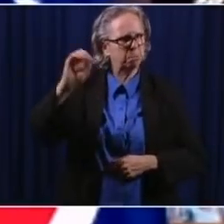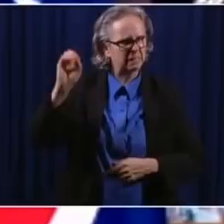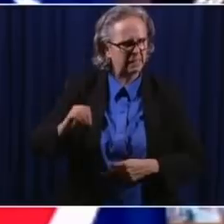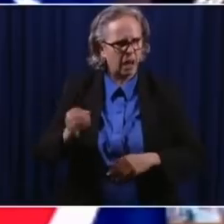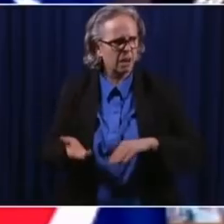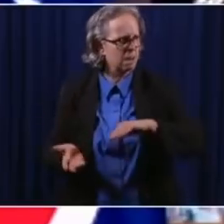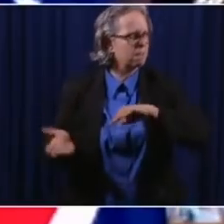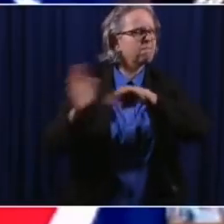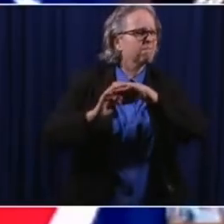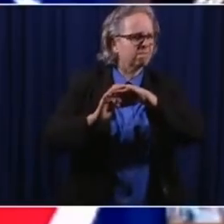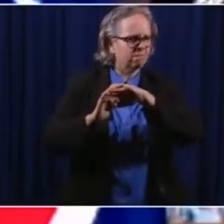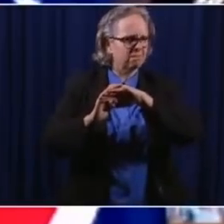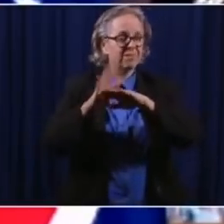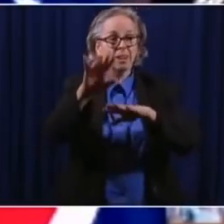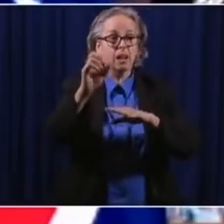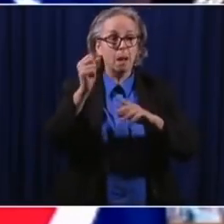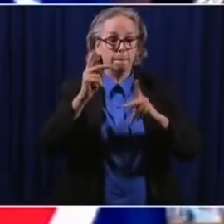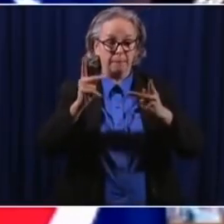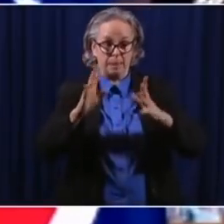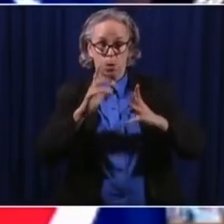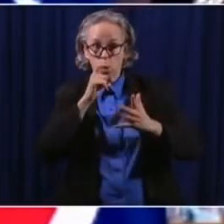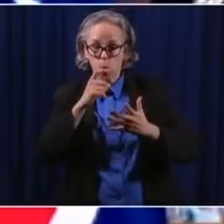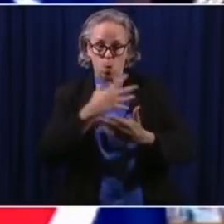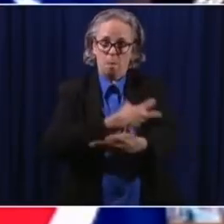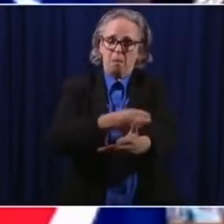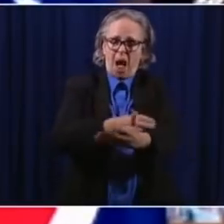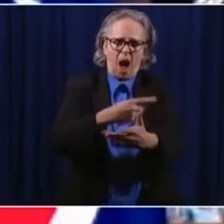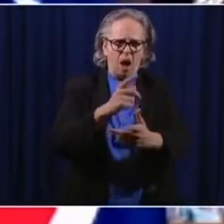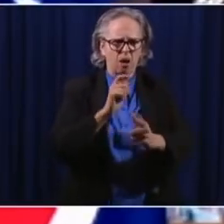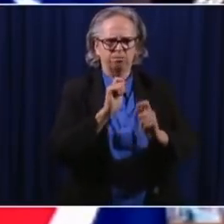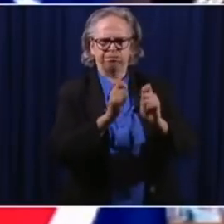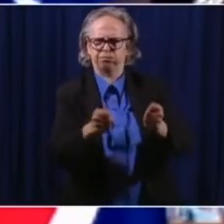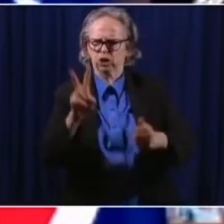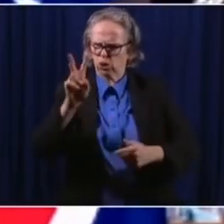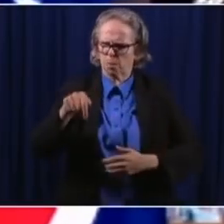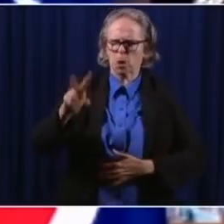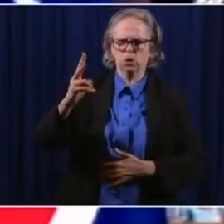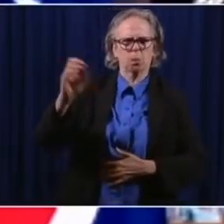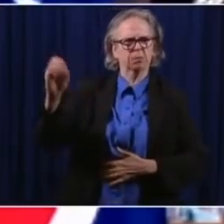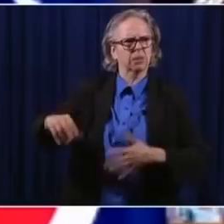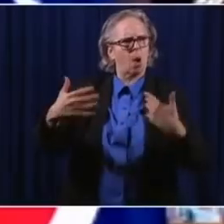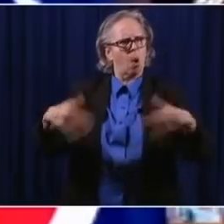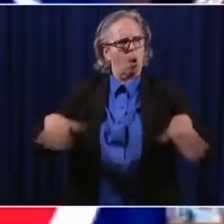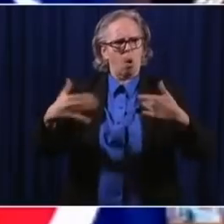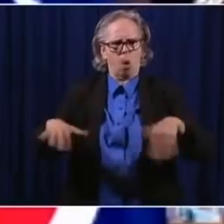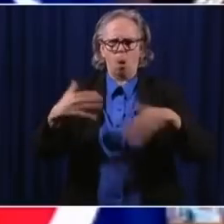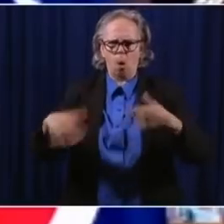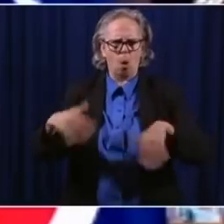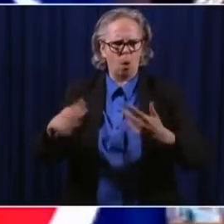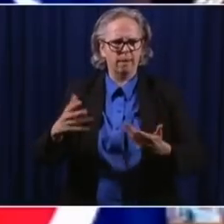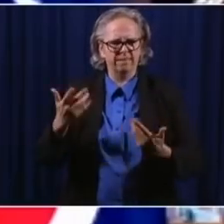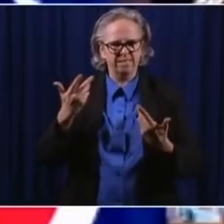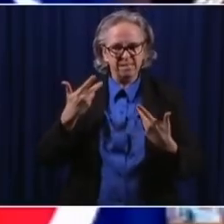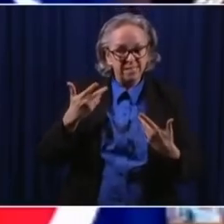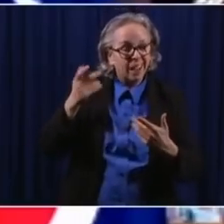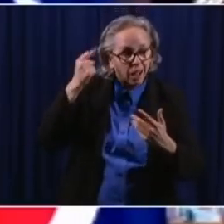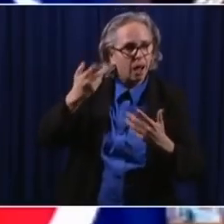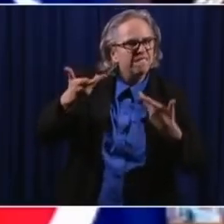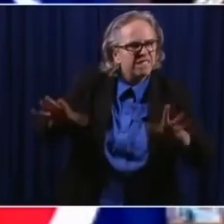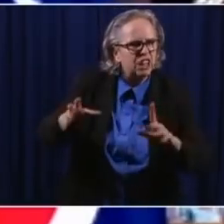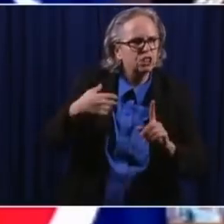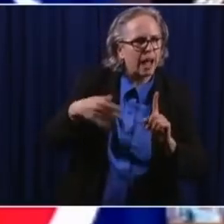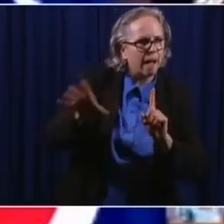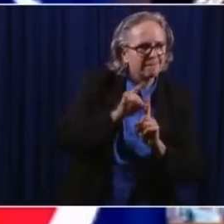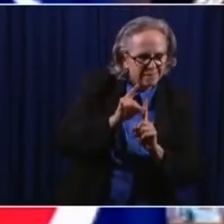the antibodies, and so we can presume that somehow, to some extent, reflects the population who've